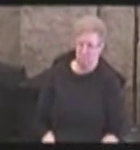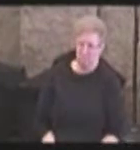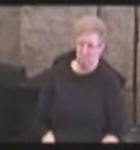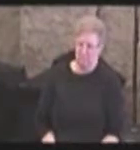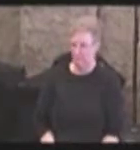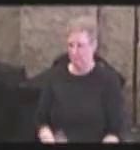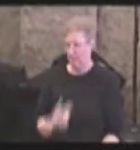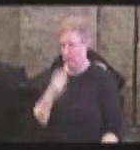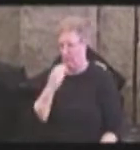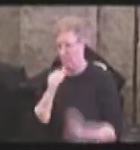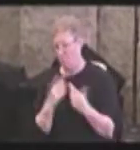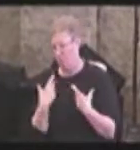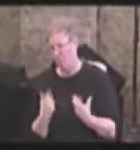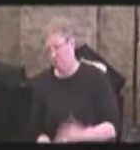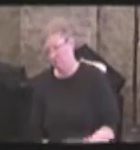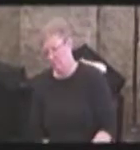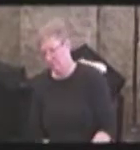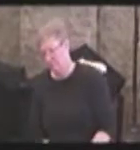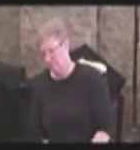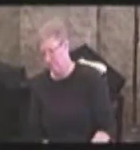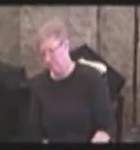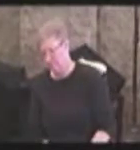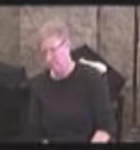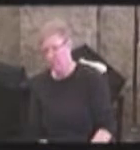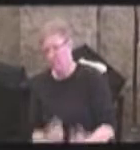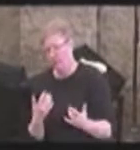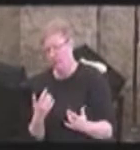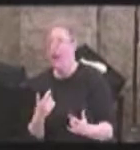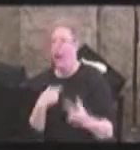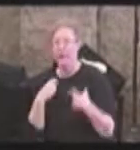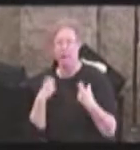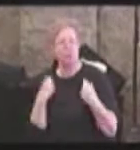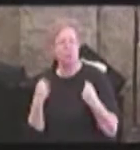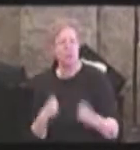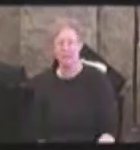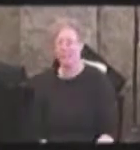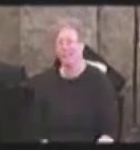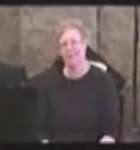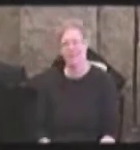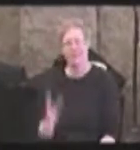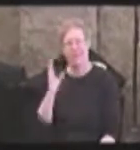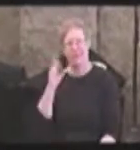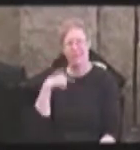I ate better. And, wait for it, I exercised.